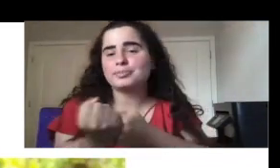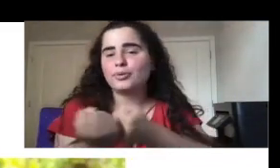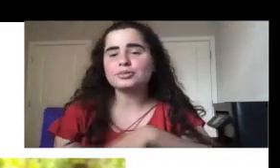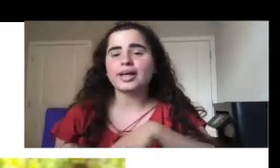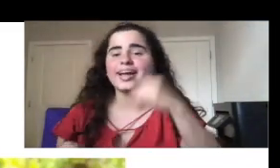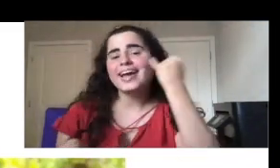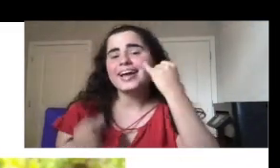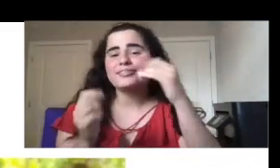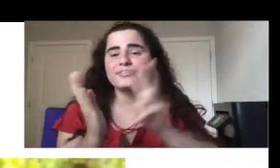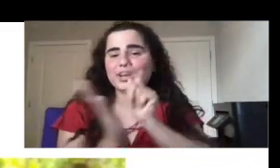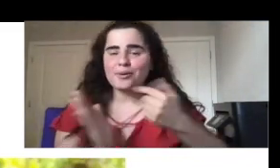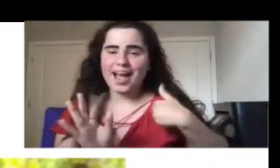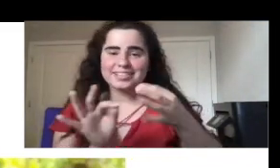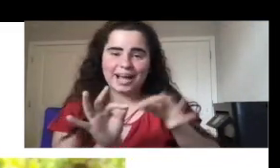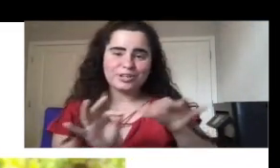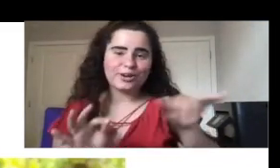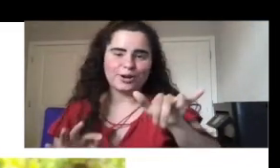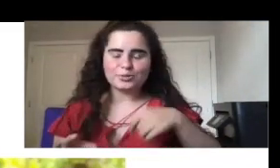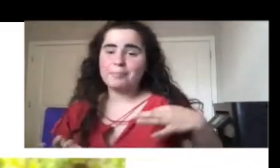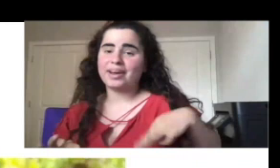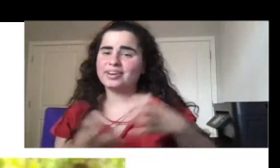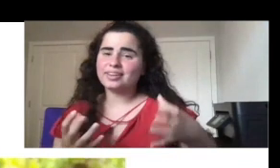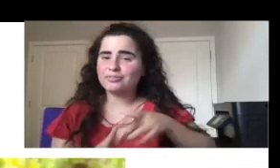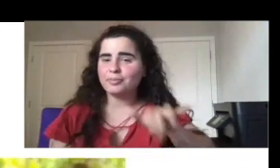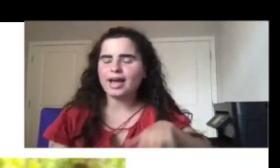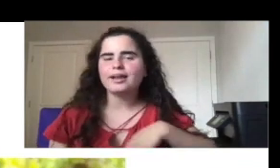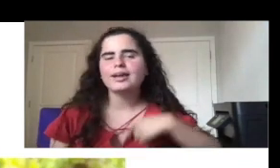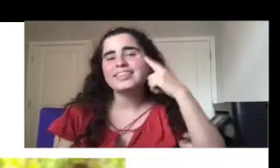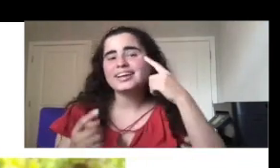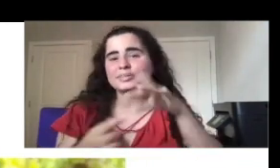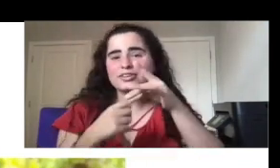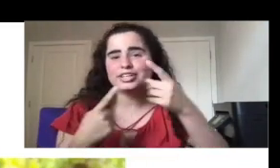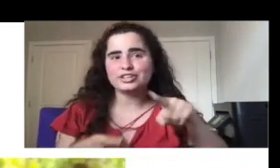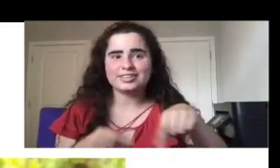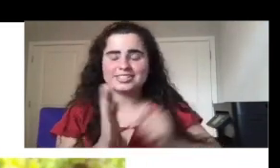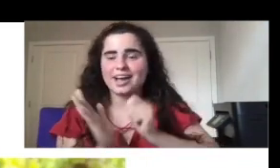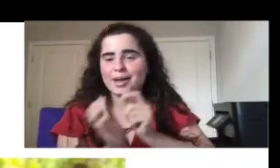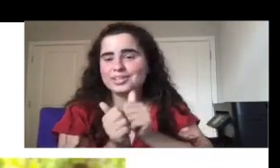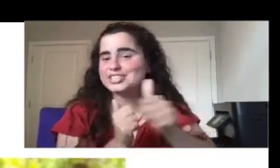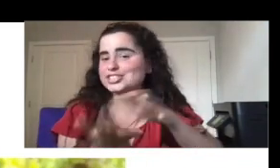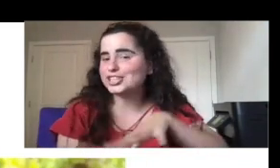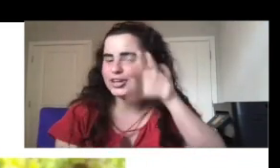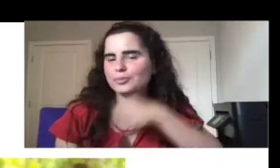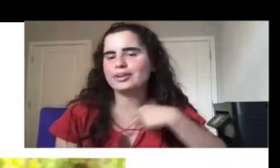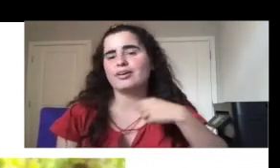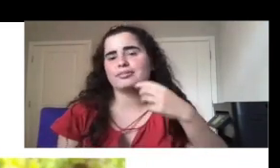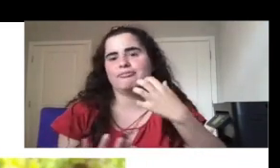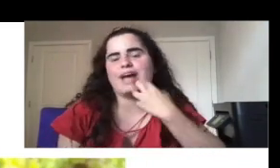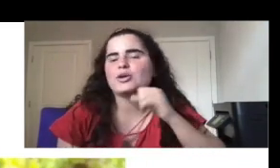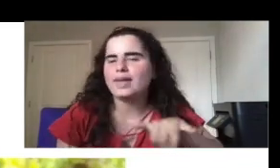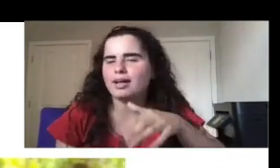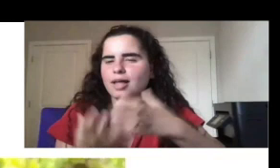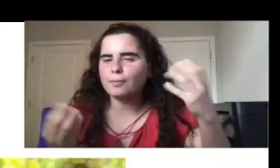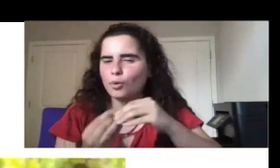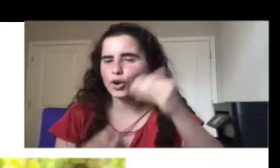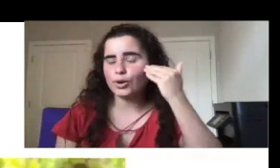multi support. So like, if a video has captioning also, I benefit a lot from that. I think especially during this time with distance learning, we